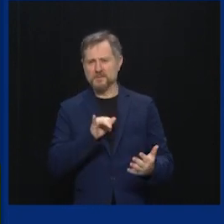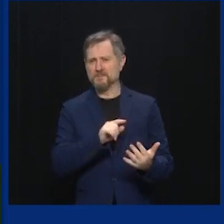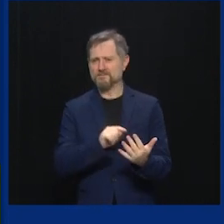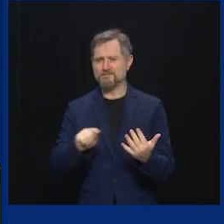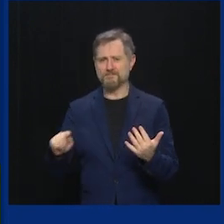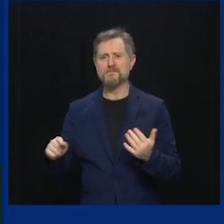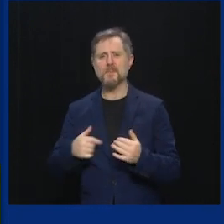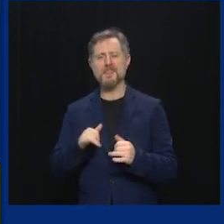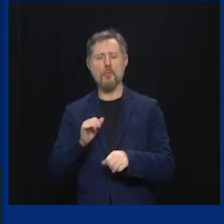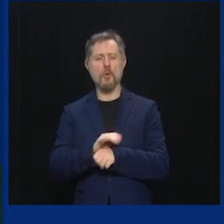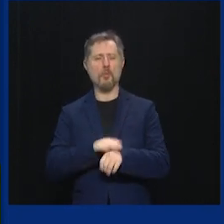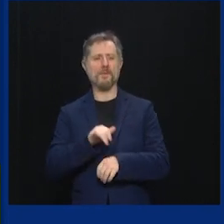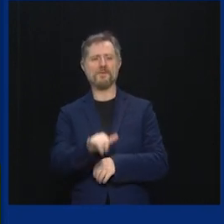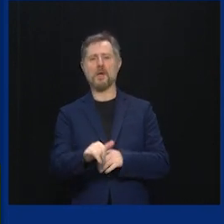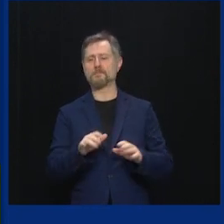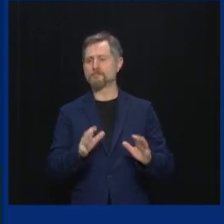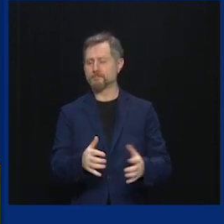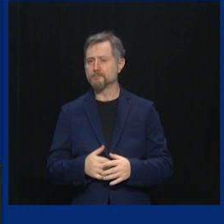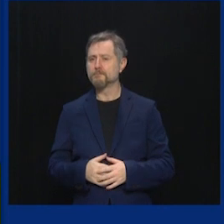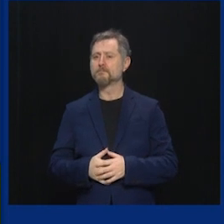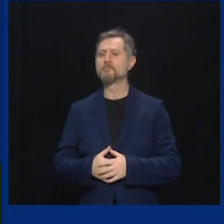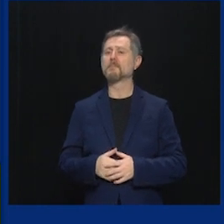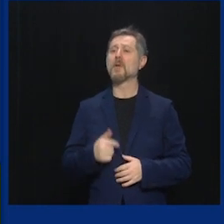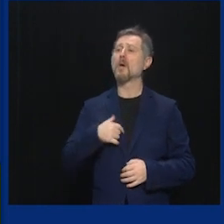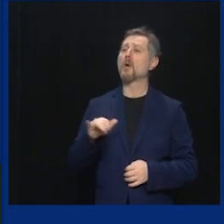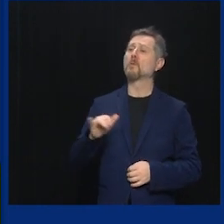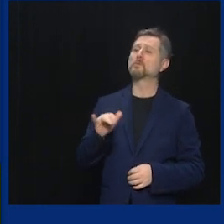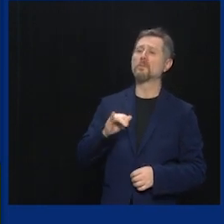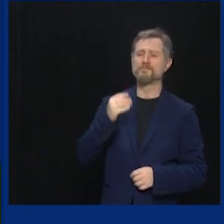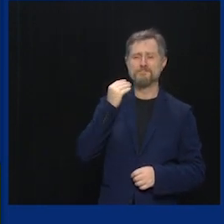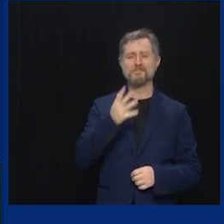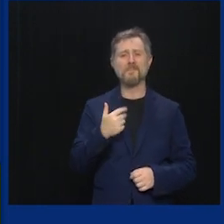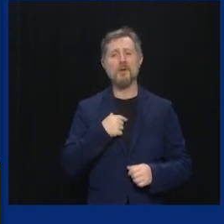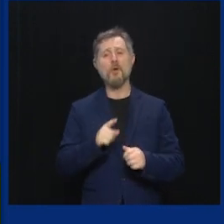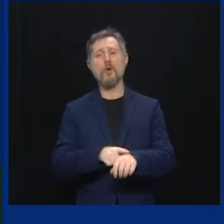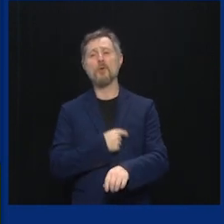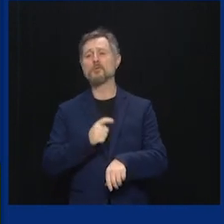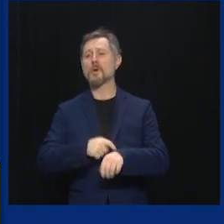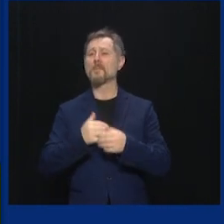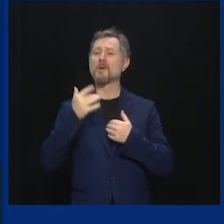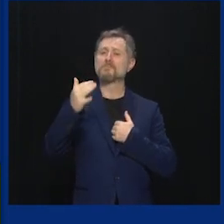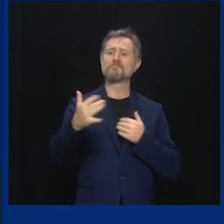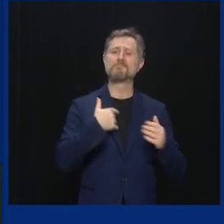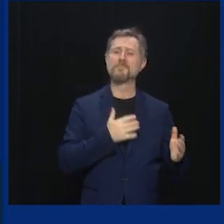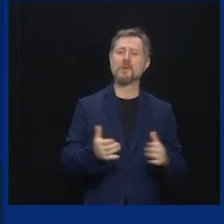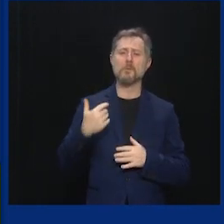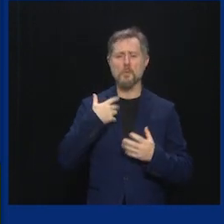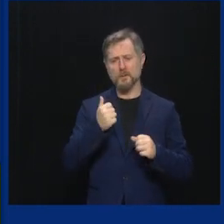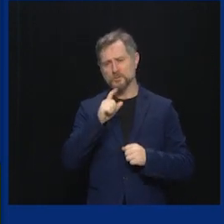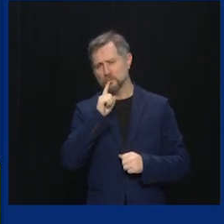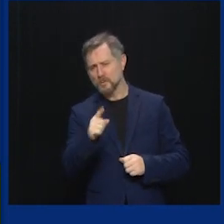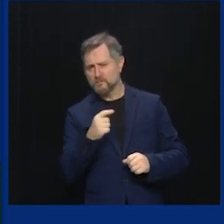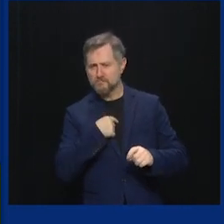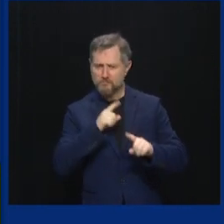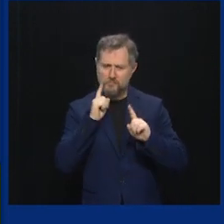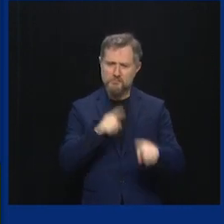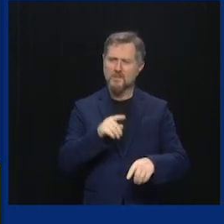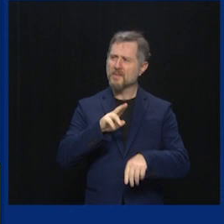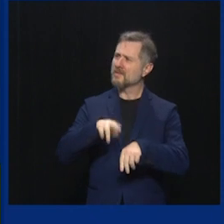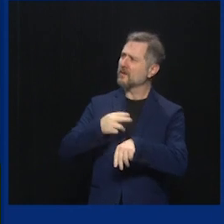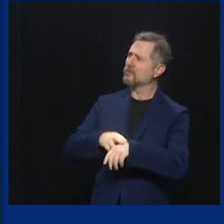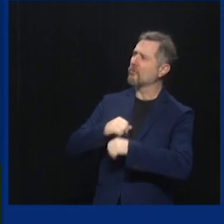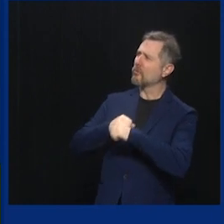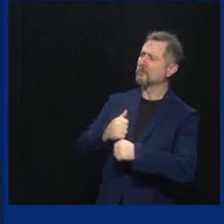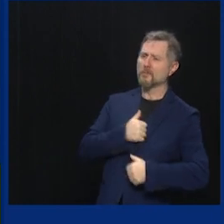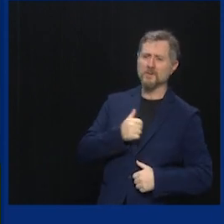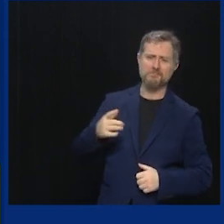National Guard presence and also long-term. I said I want an order out there that I want to make sure our National Guard members start